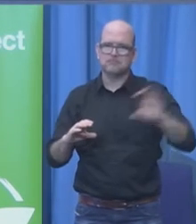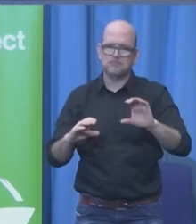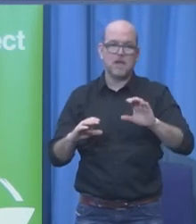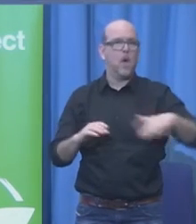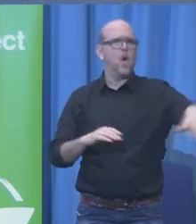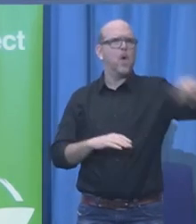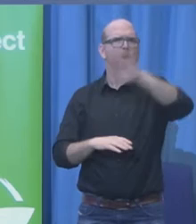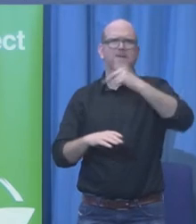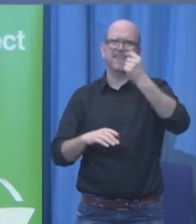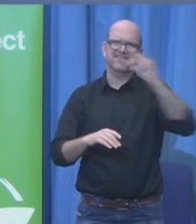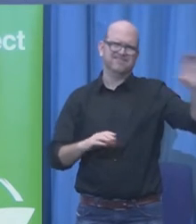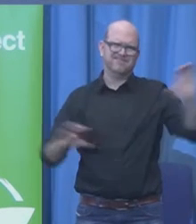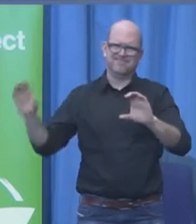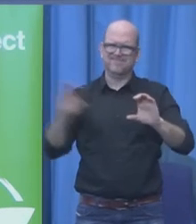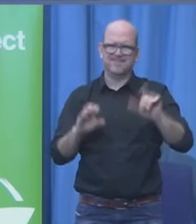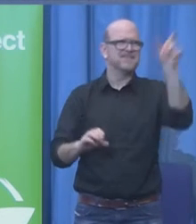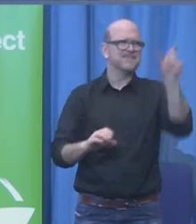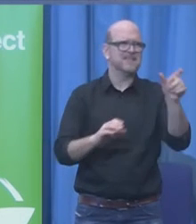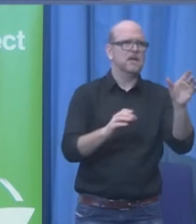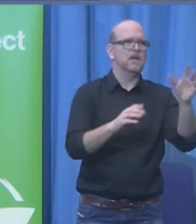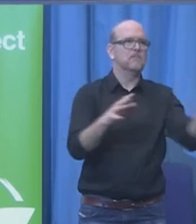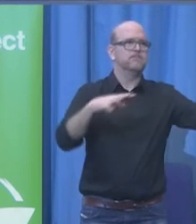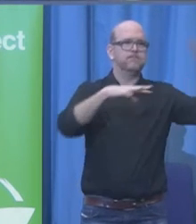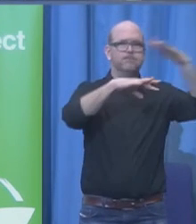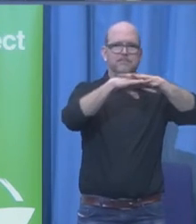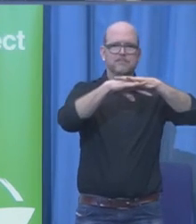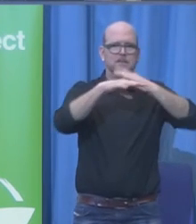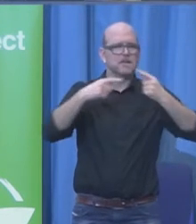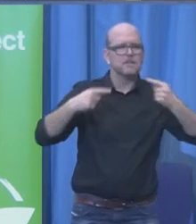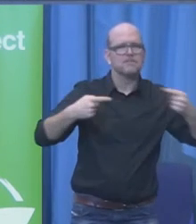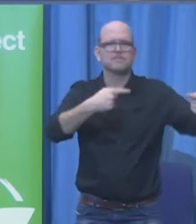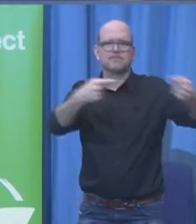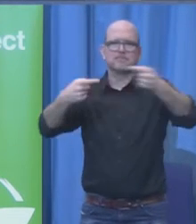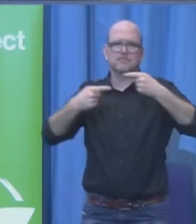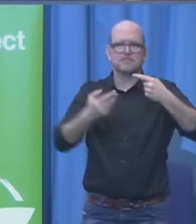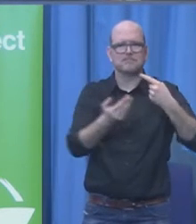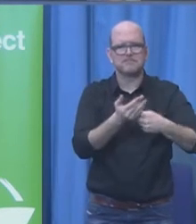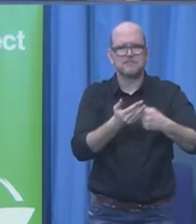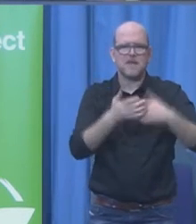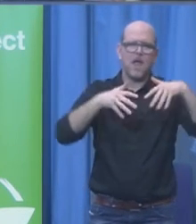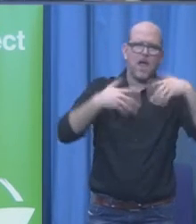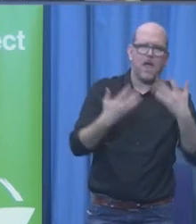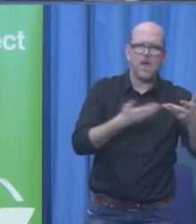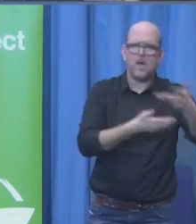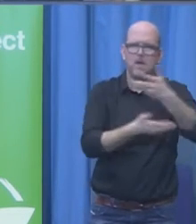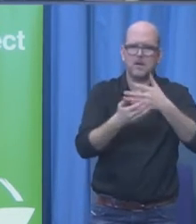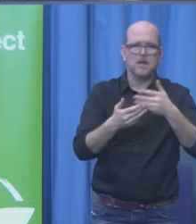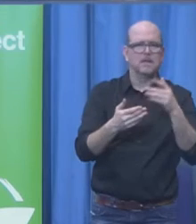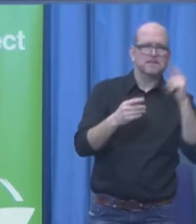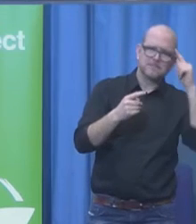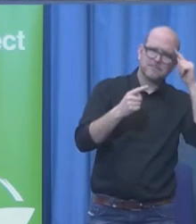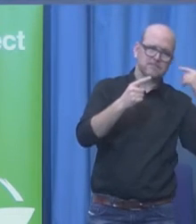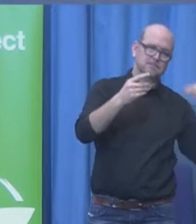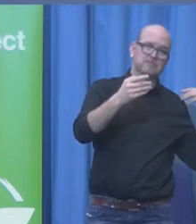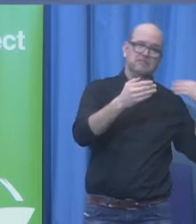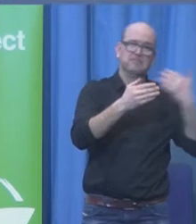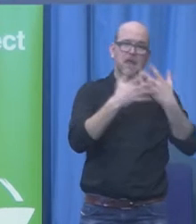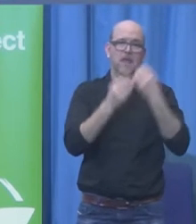way. We are about a year and a half into this strategy. It's a strategy